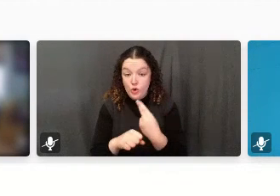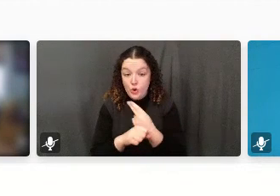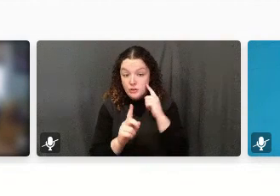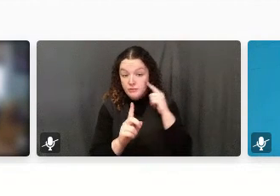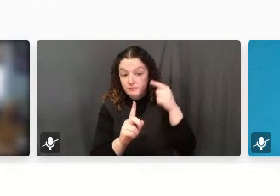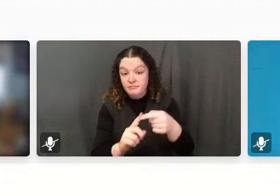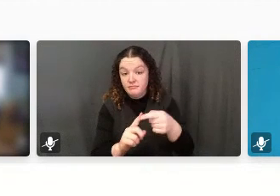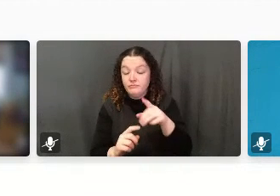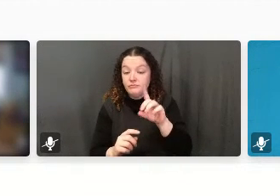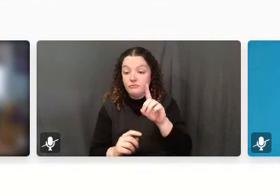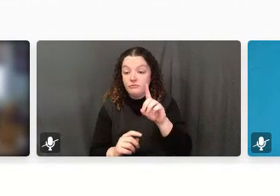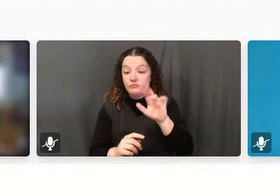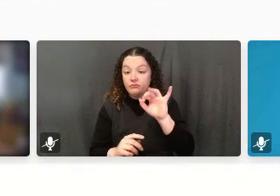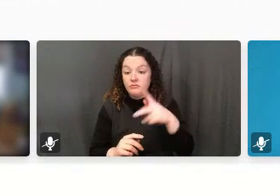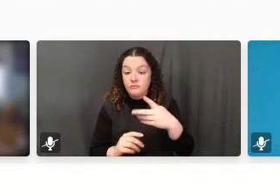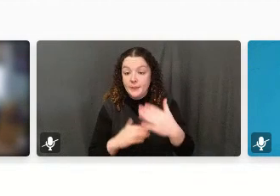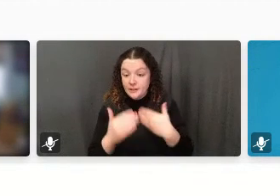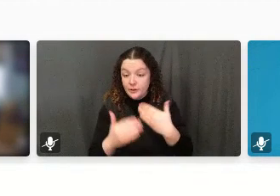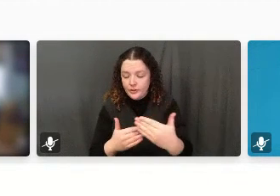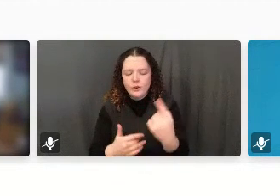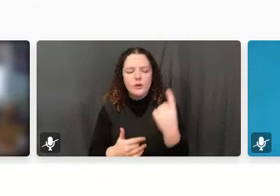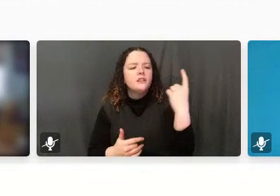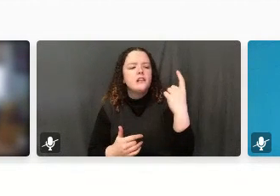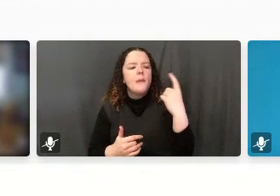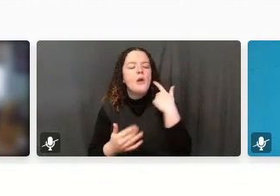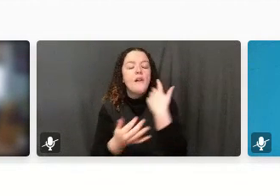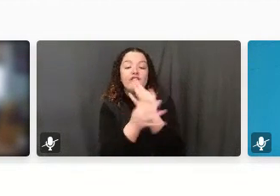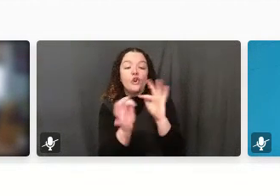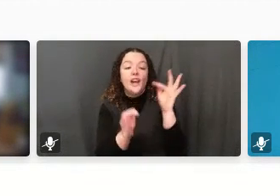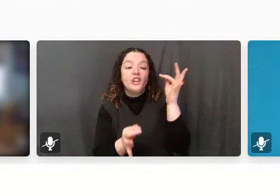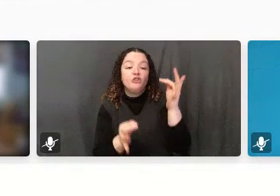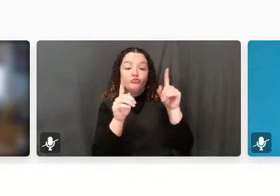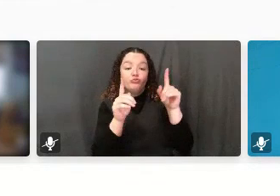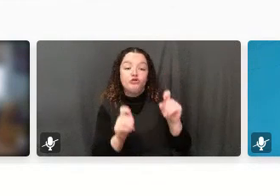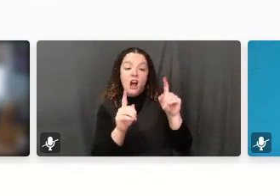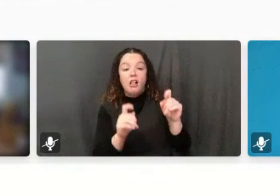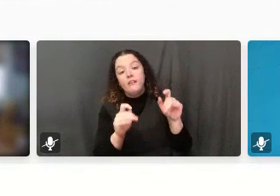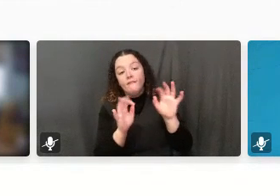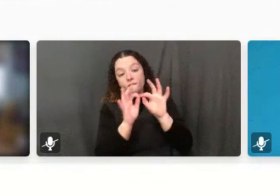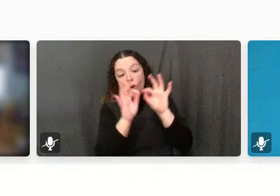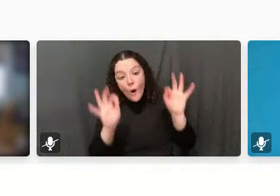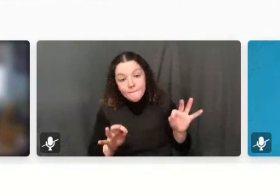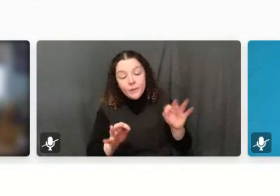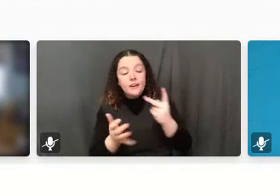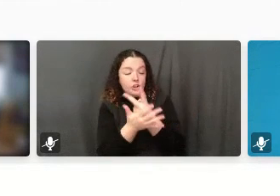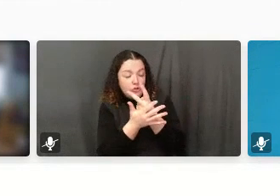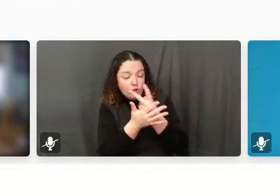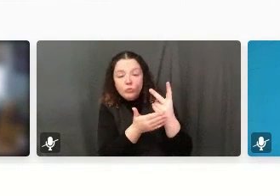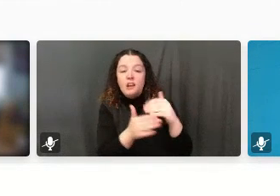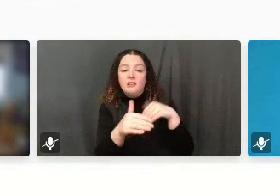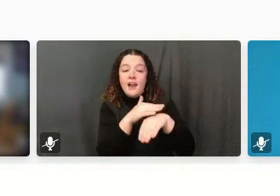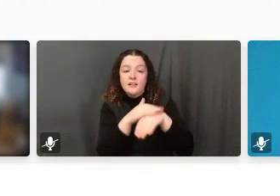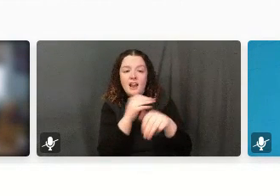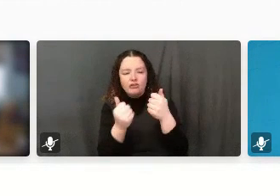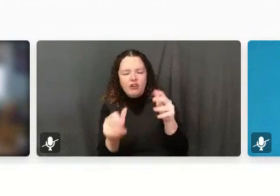for instance, when someone fills out a free trial form on Nutshell, they'll get the 2 week free access to Nutshell to try all of our